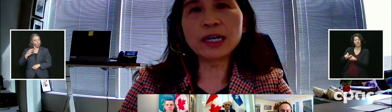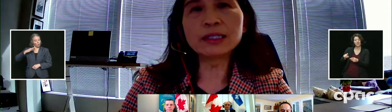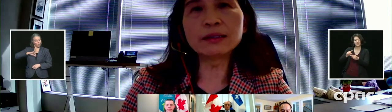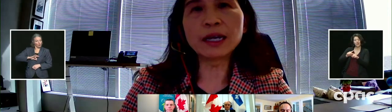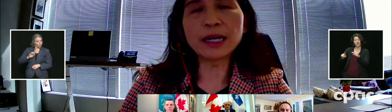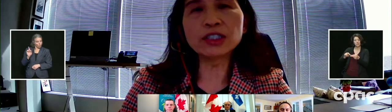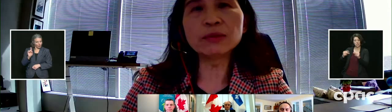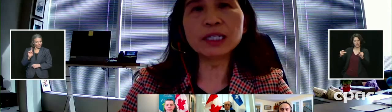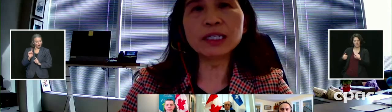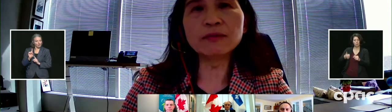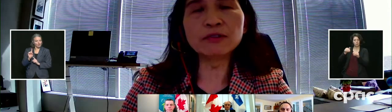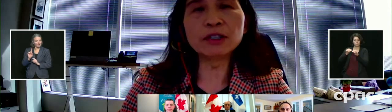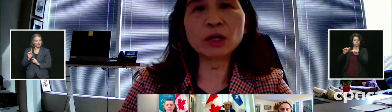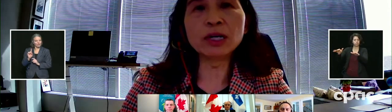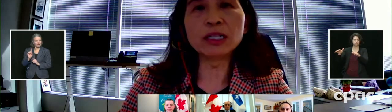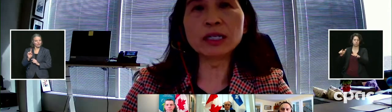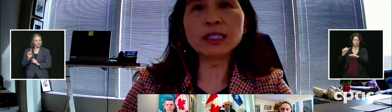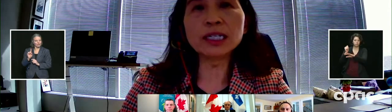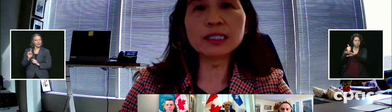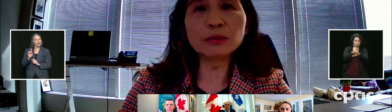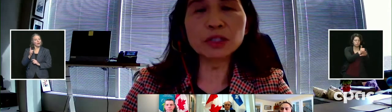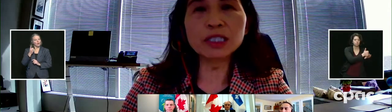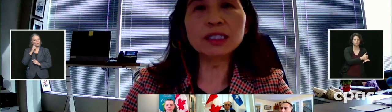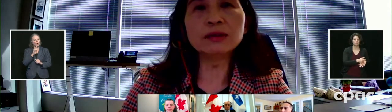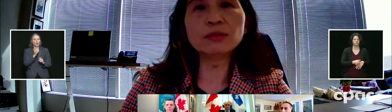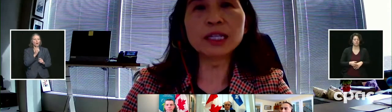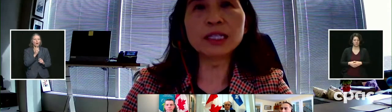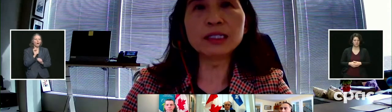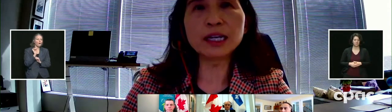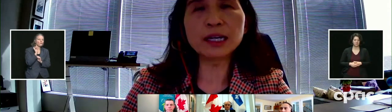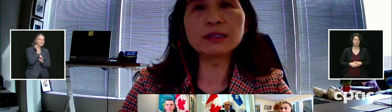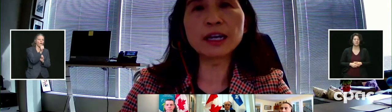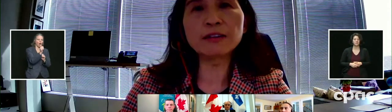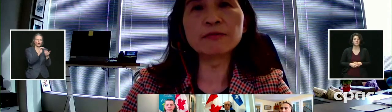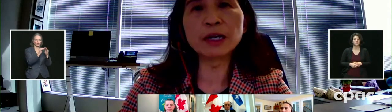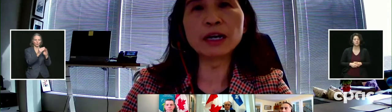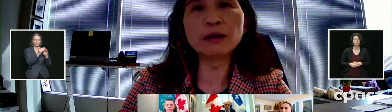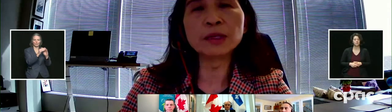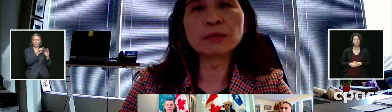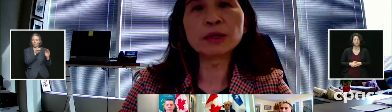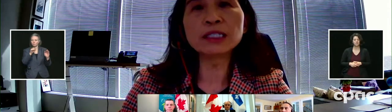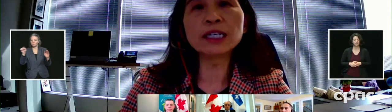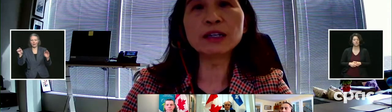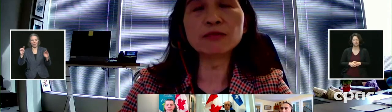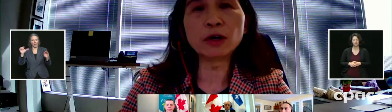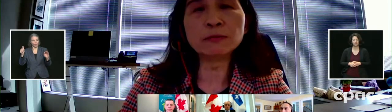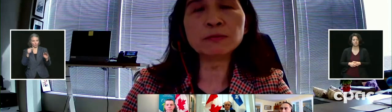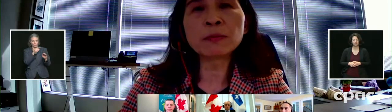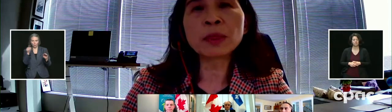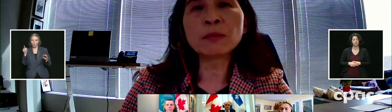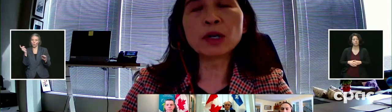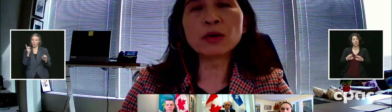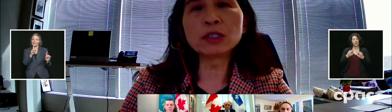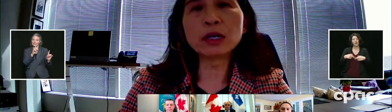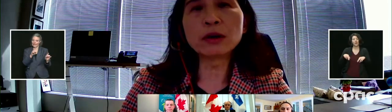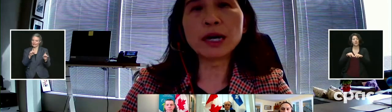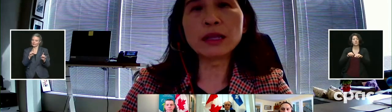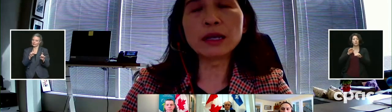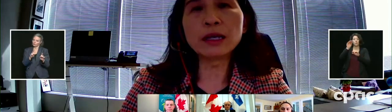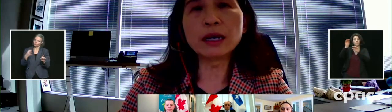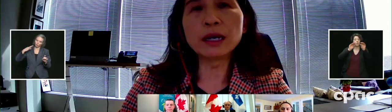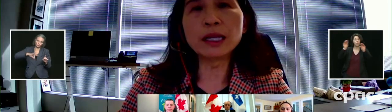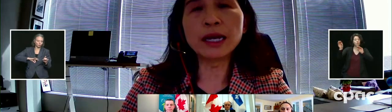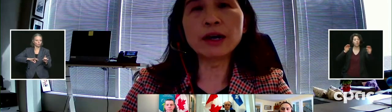has actually been in remote and isolated communities where these tests have played a key role. But also, I